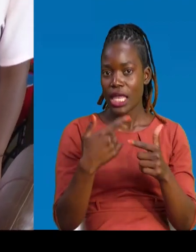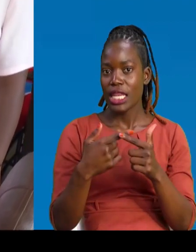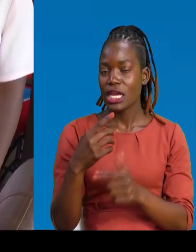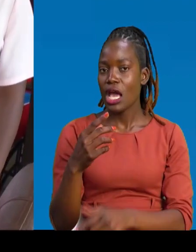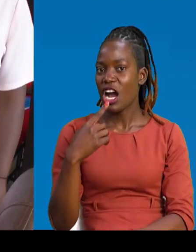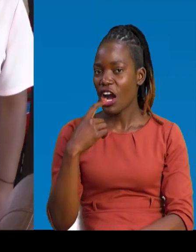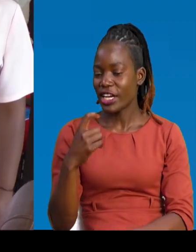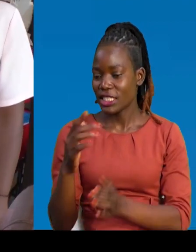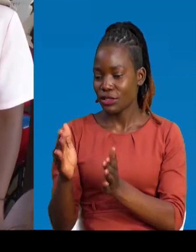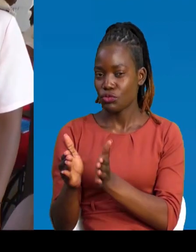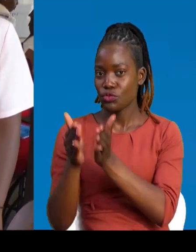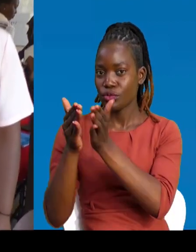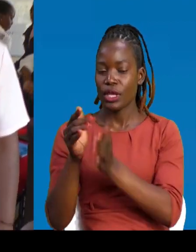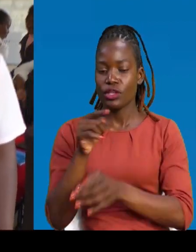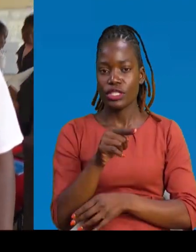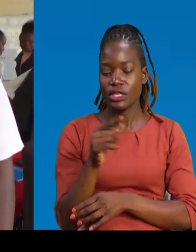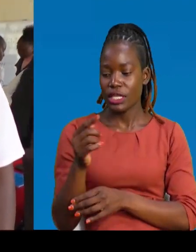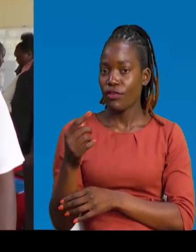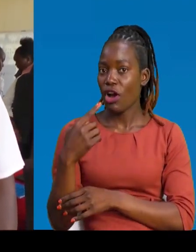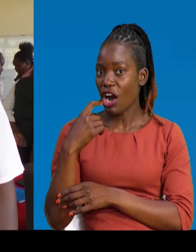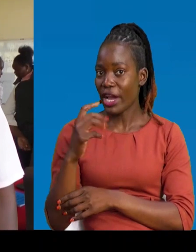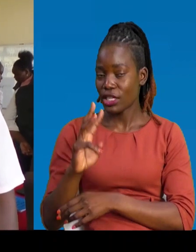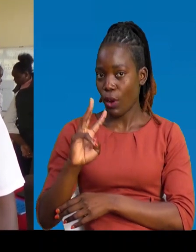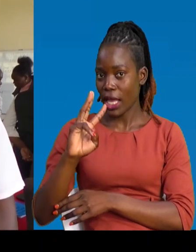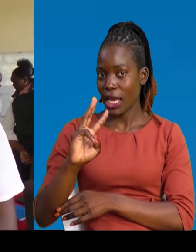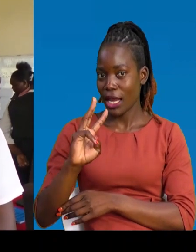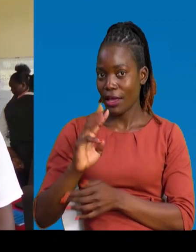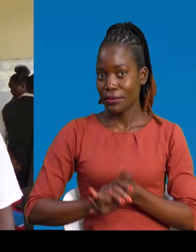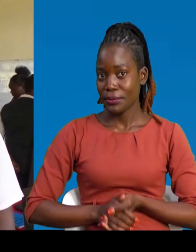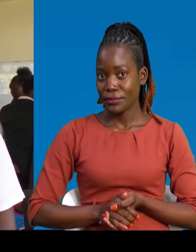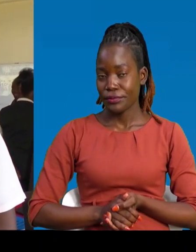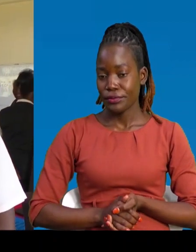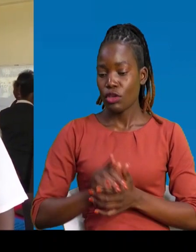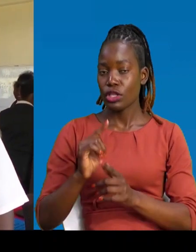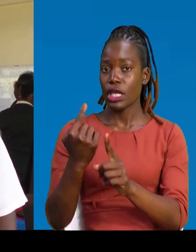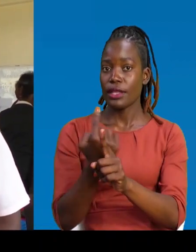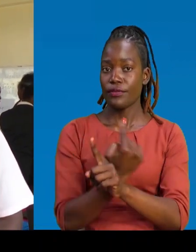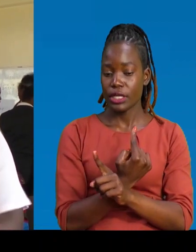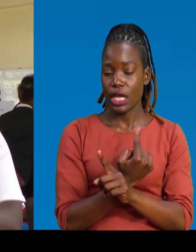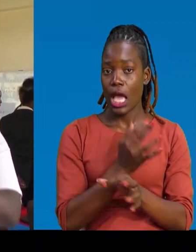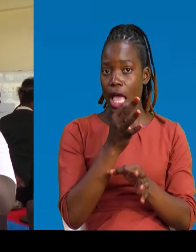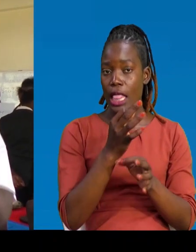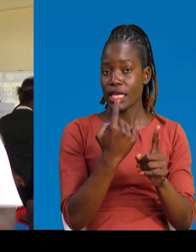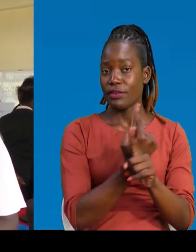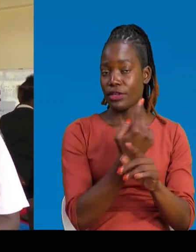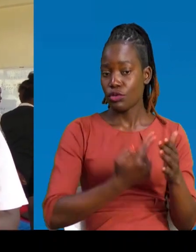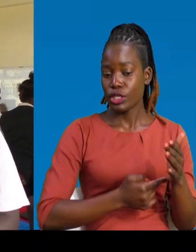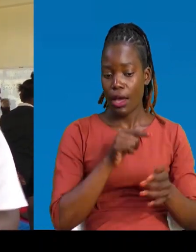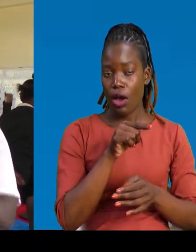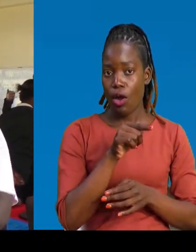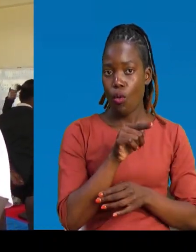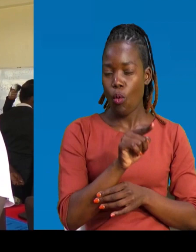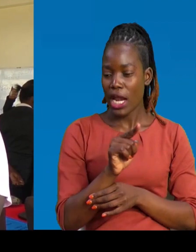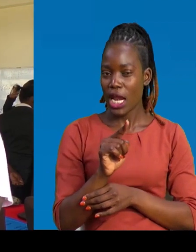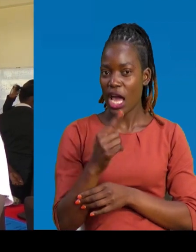ni slim. So yes. This is for the white wine. Eh? So this is the difference. The difference is that this is